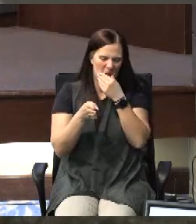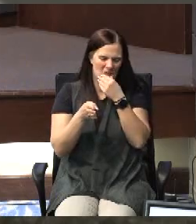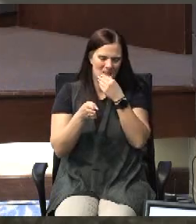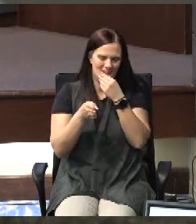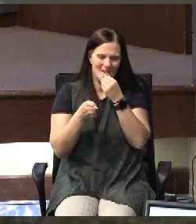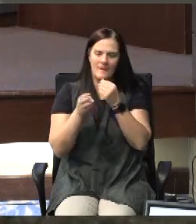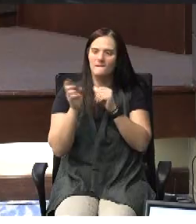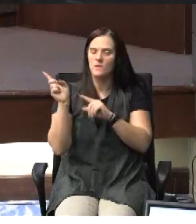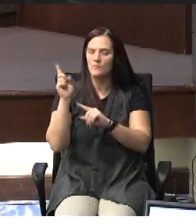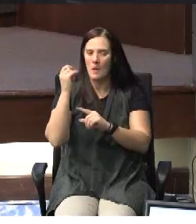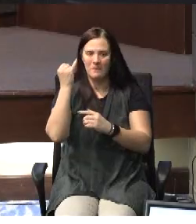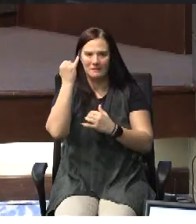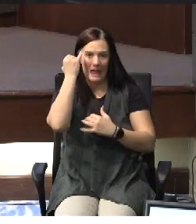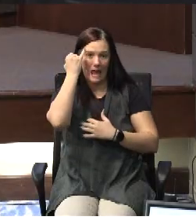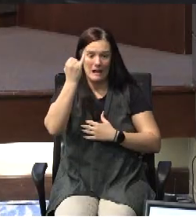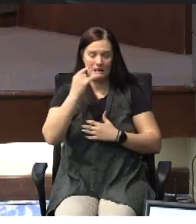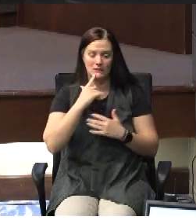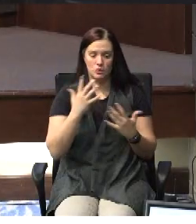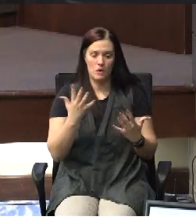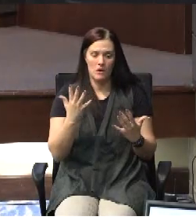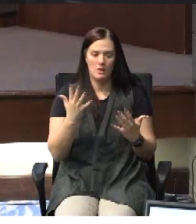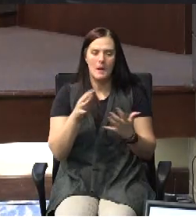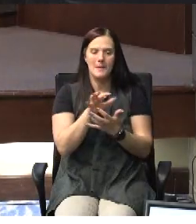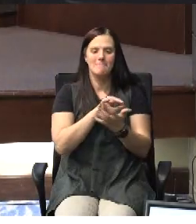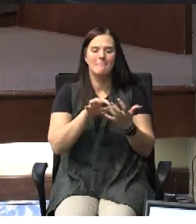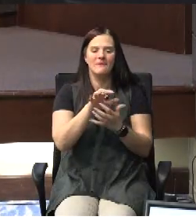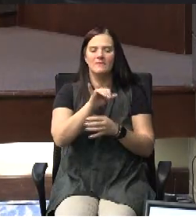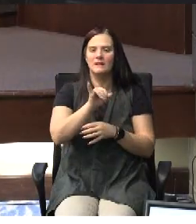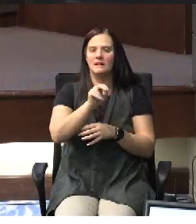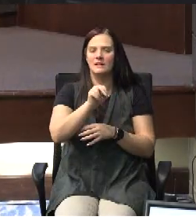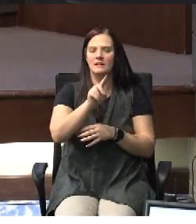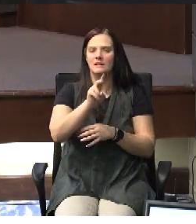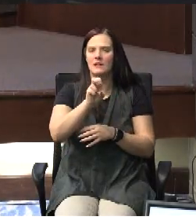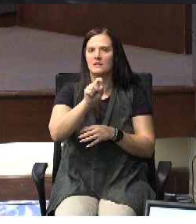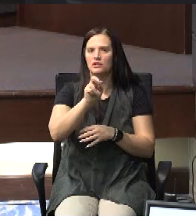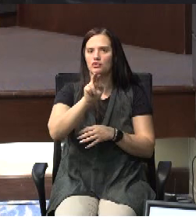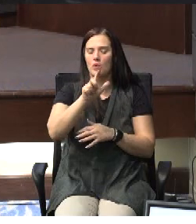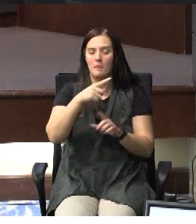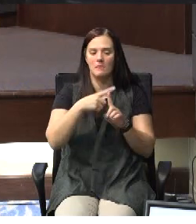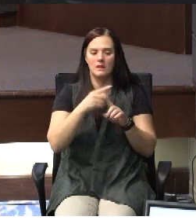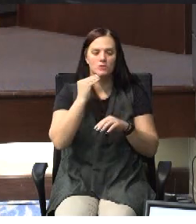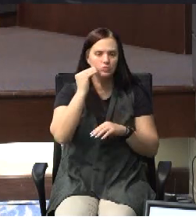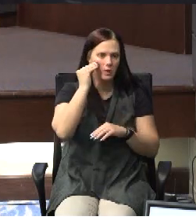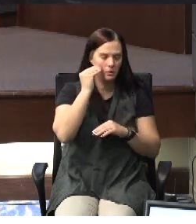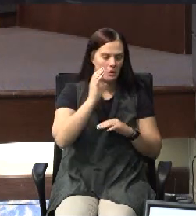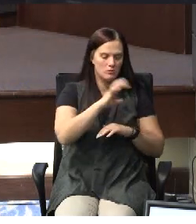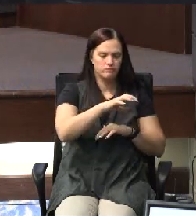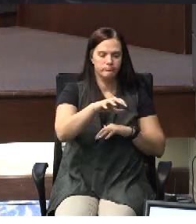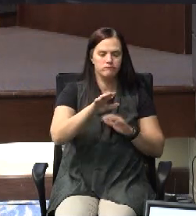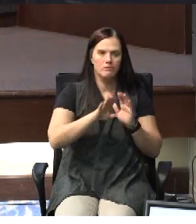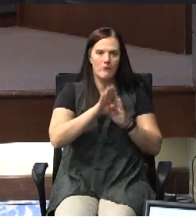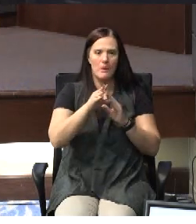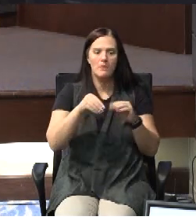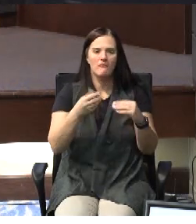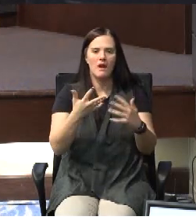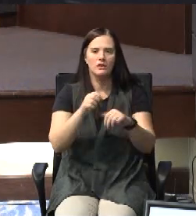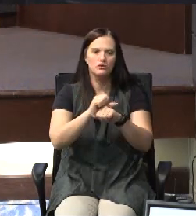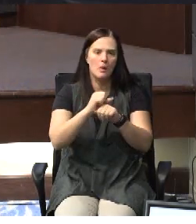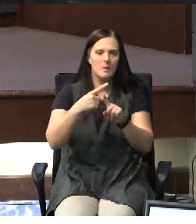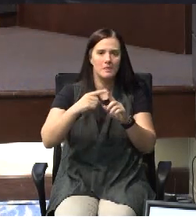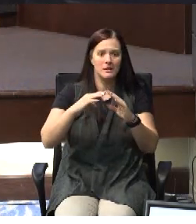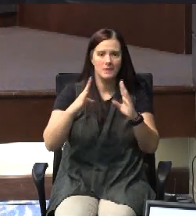So the idea is that it would be a mix of industrial and residential development that would provide jobs and